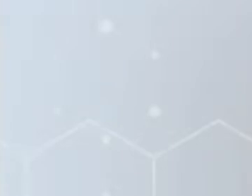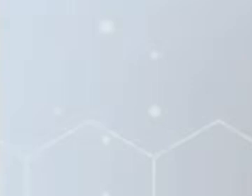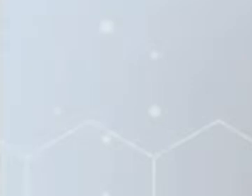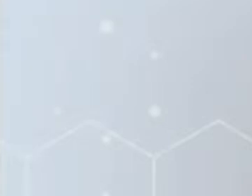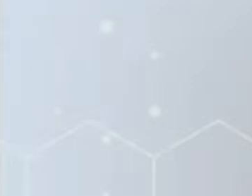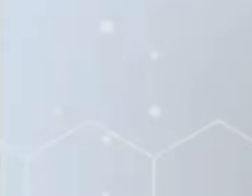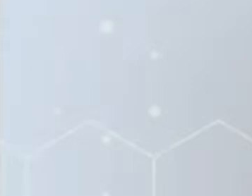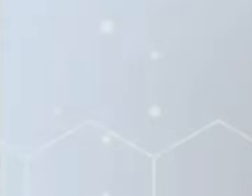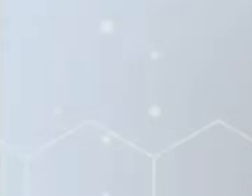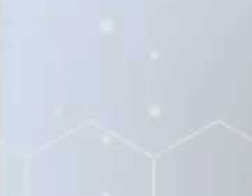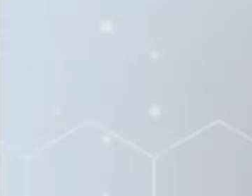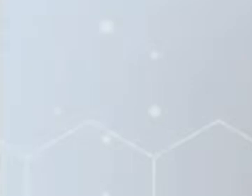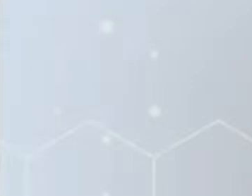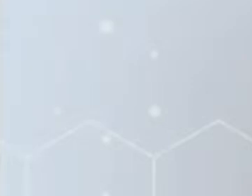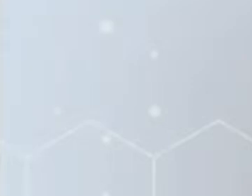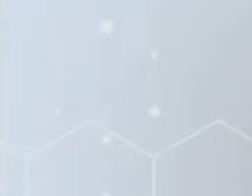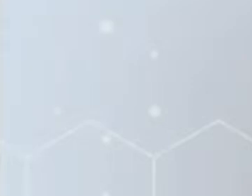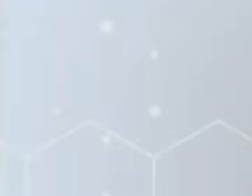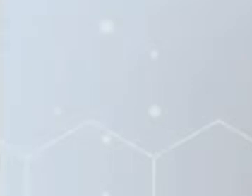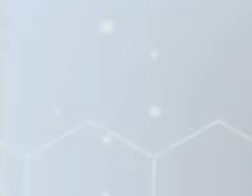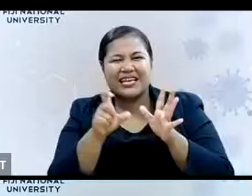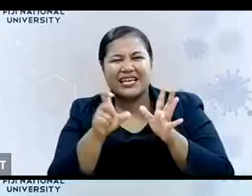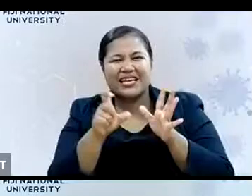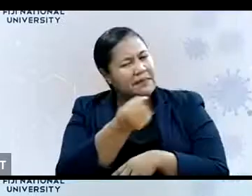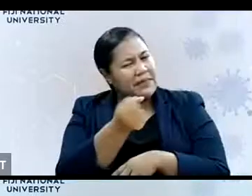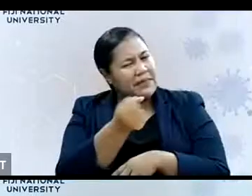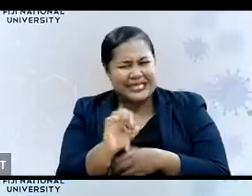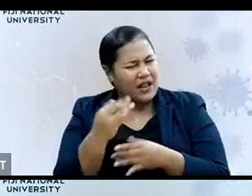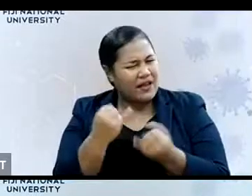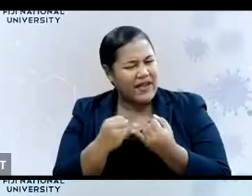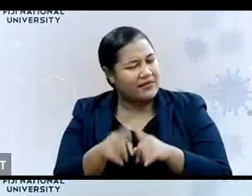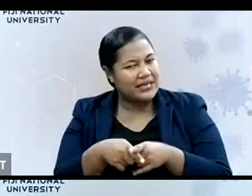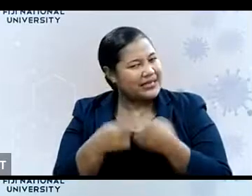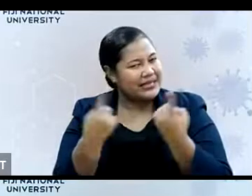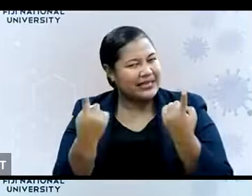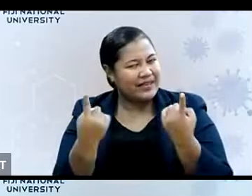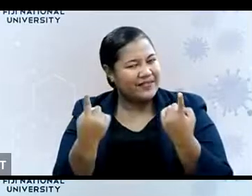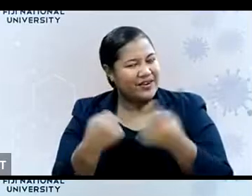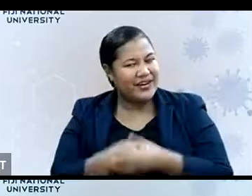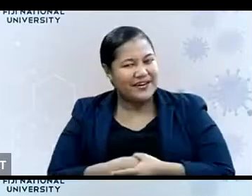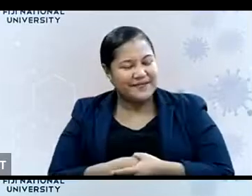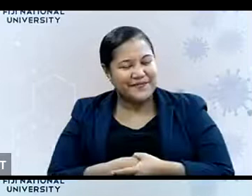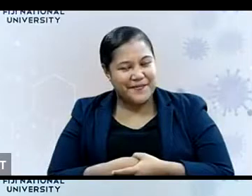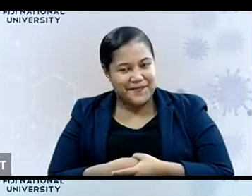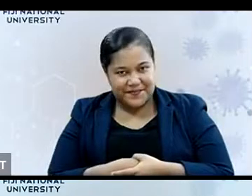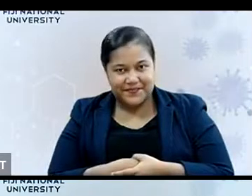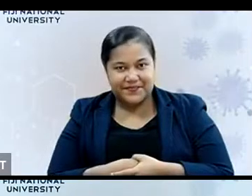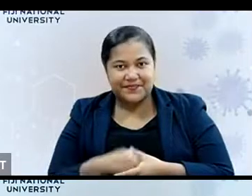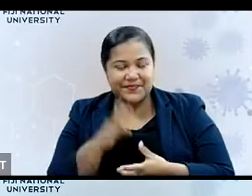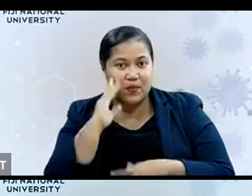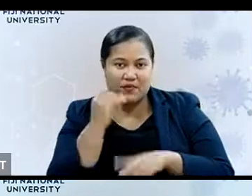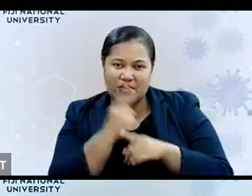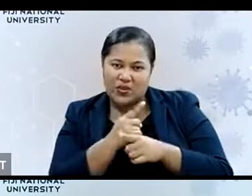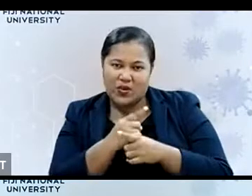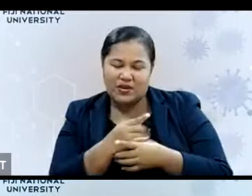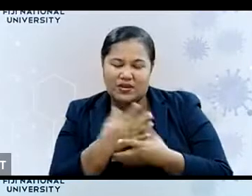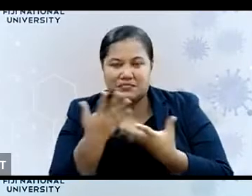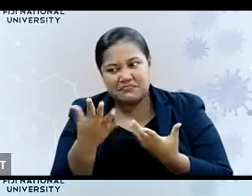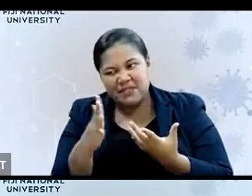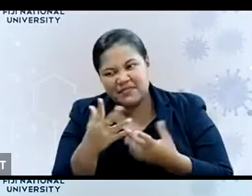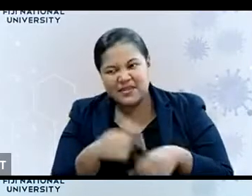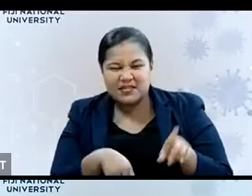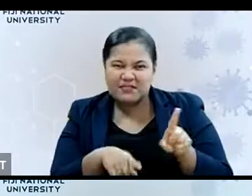and it is related to the vaccine, but it is still very rare. And we're talking, you know, one, maybe at the most,